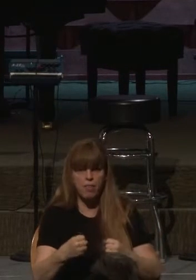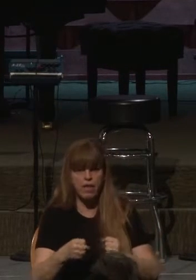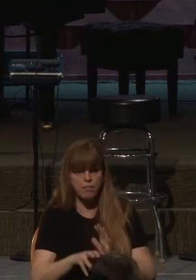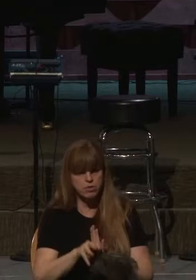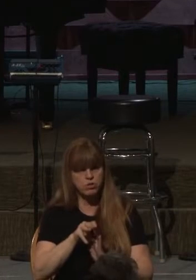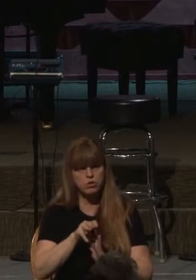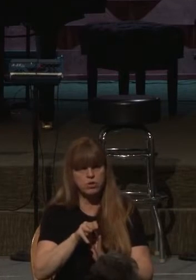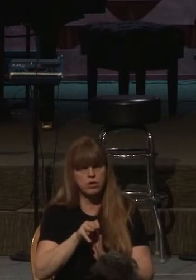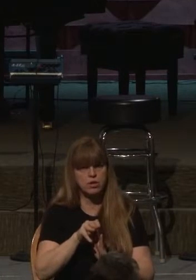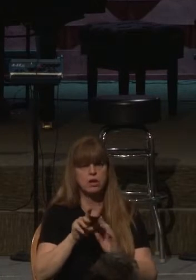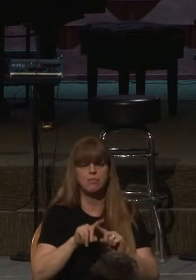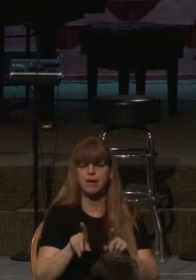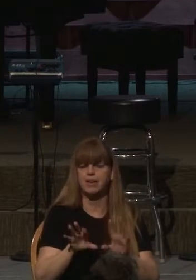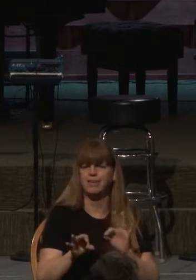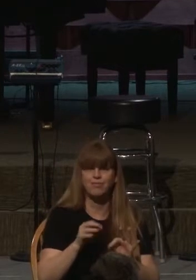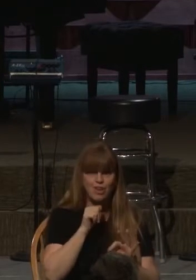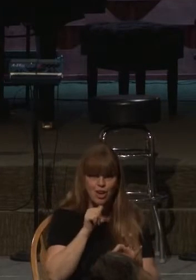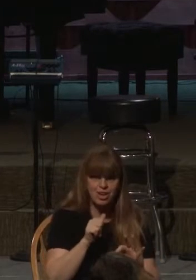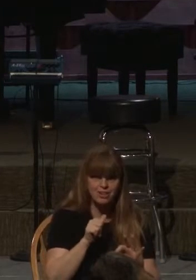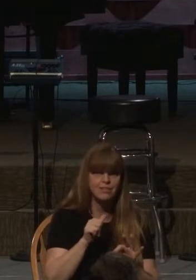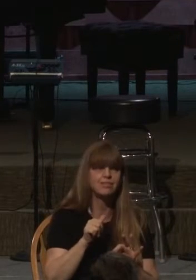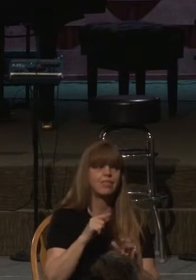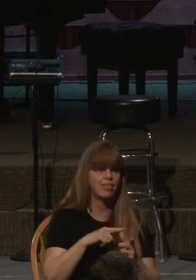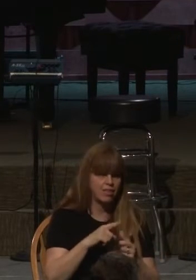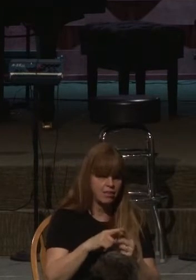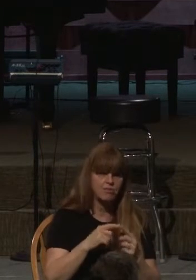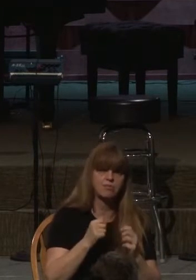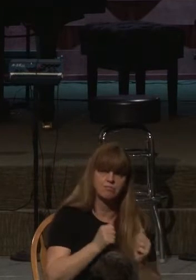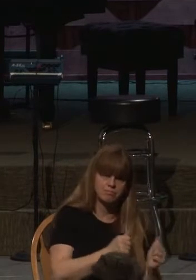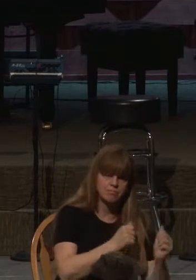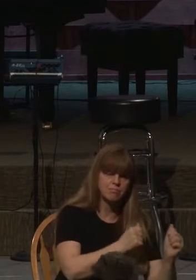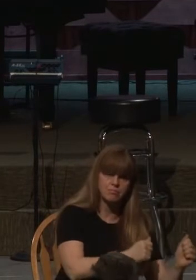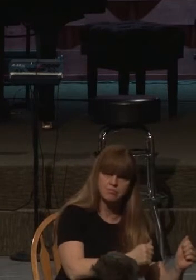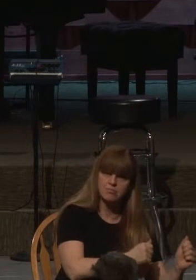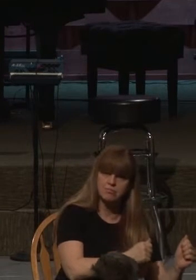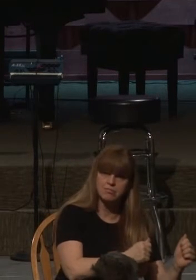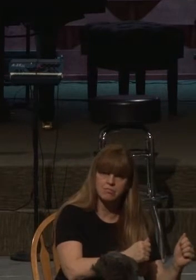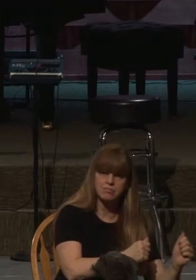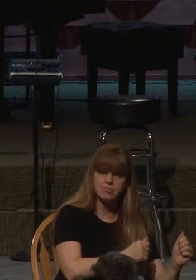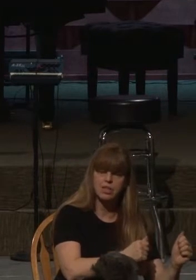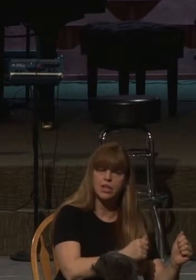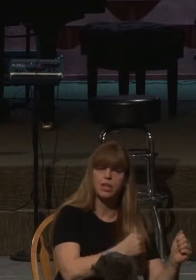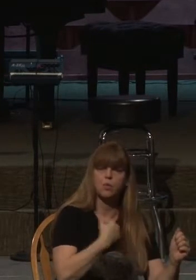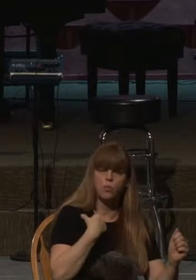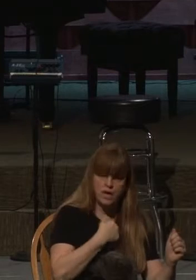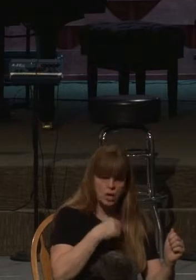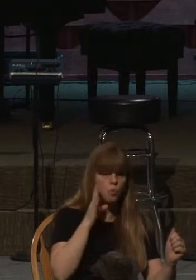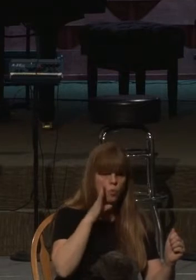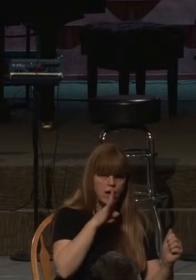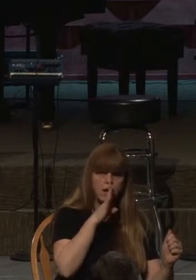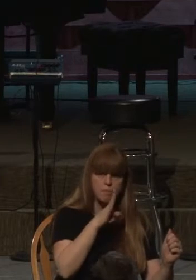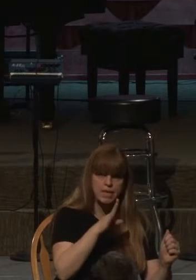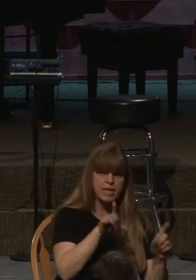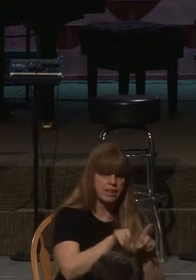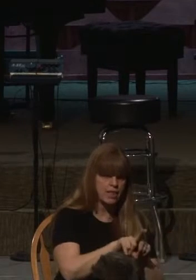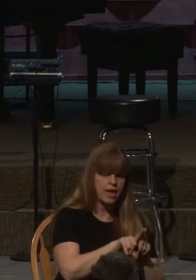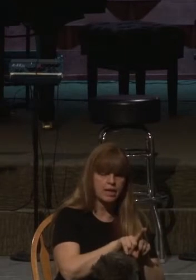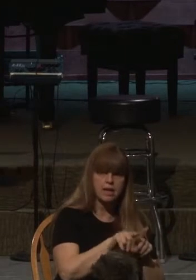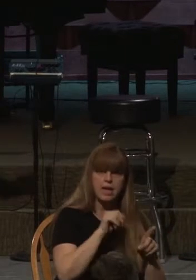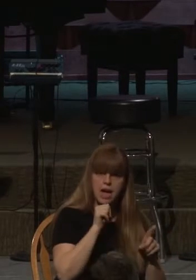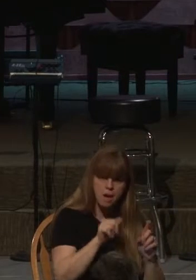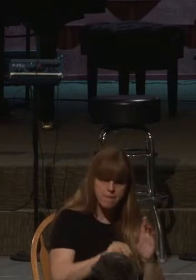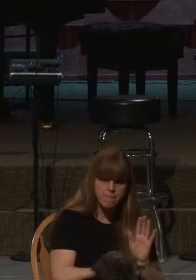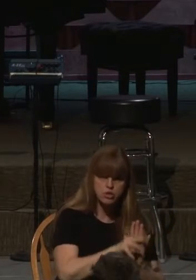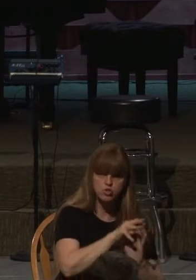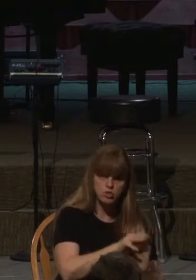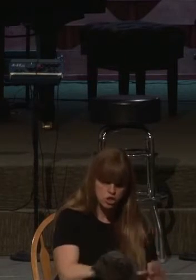not, just the opposite is true. When health and maturity are not in place, then we will be like immature